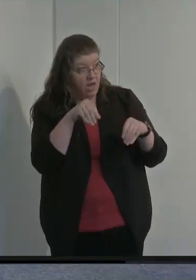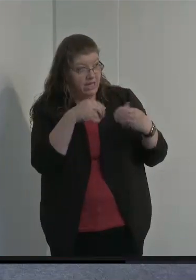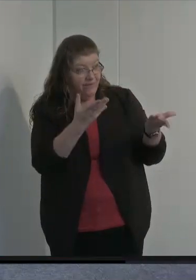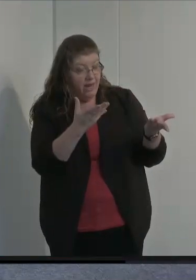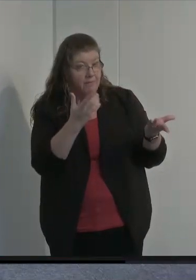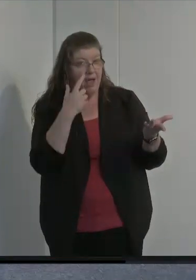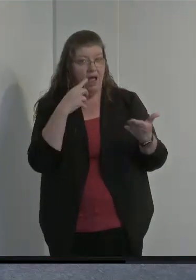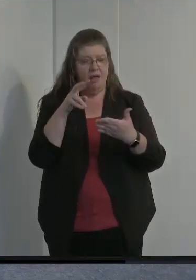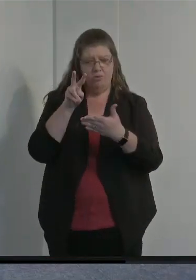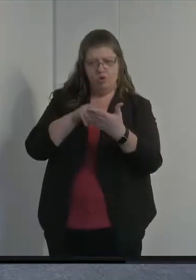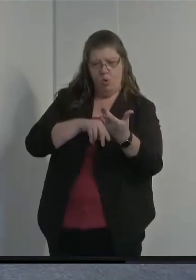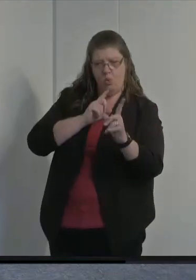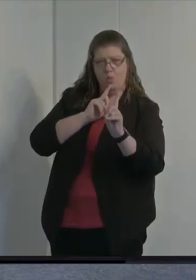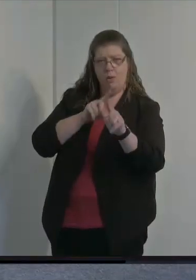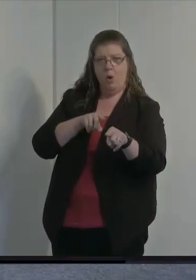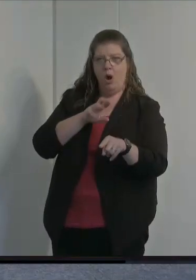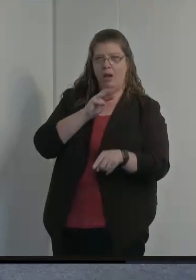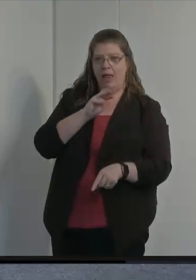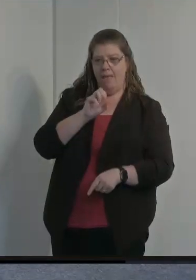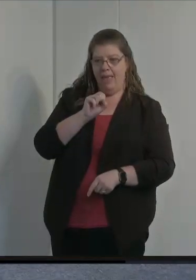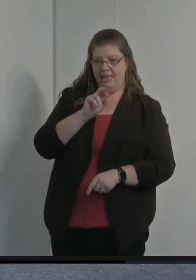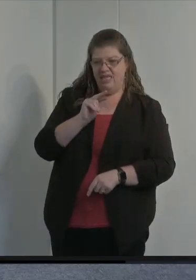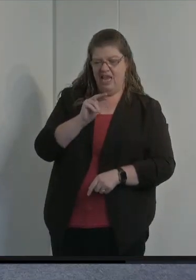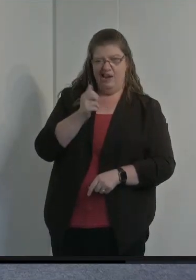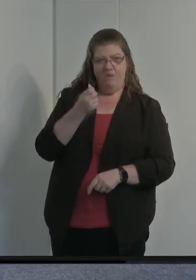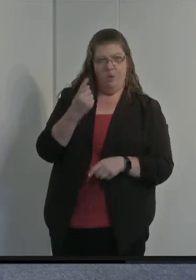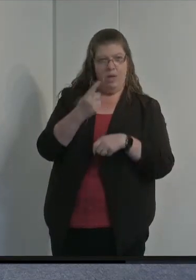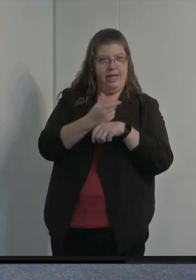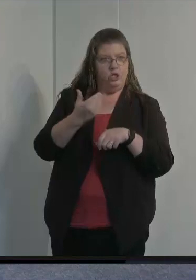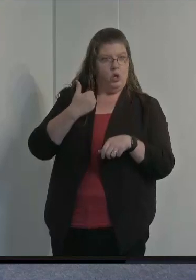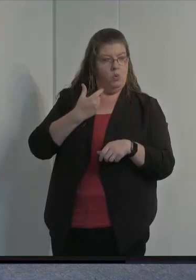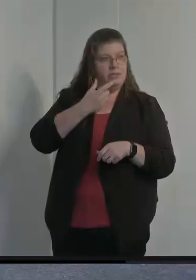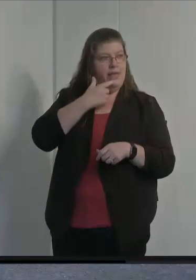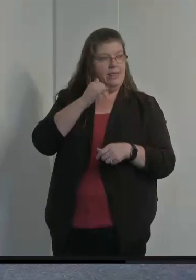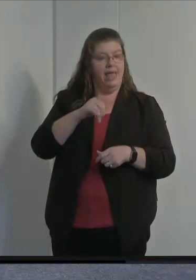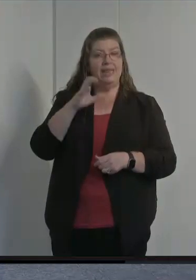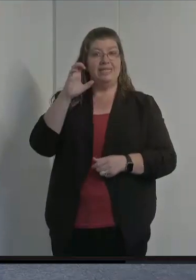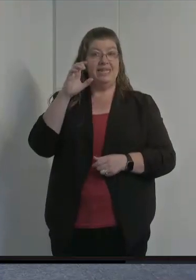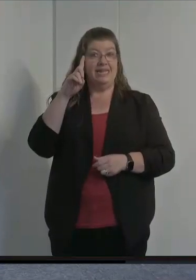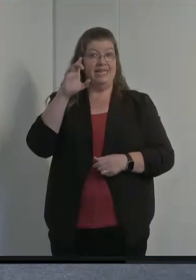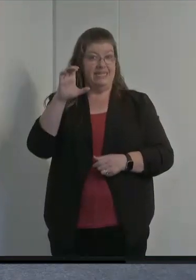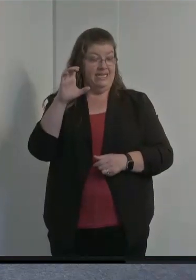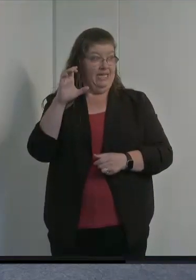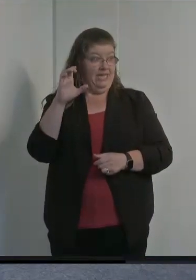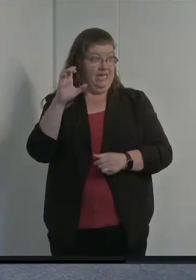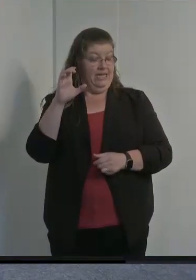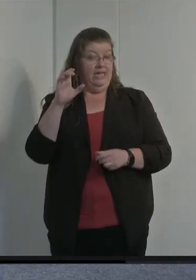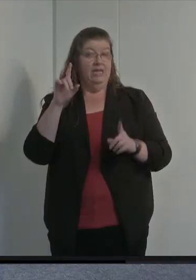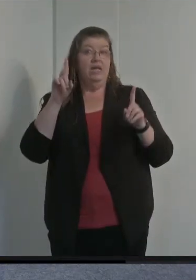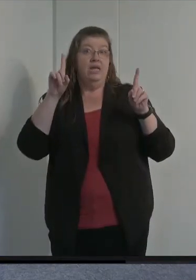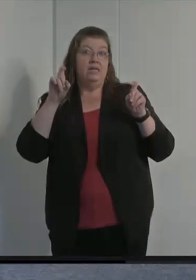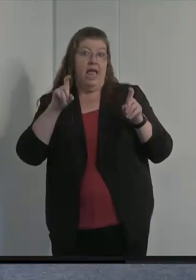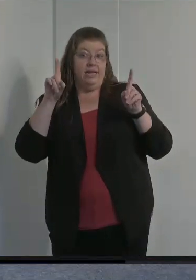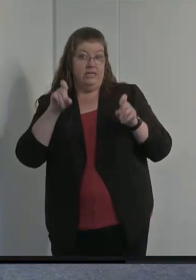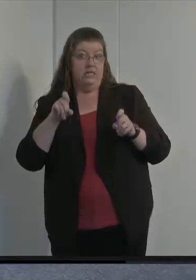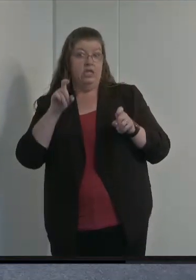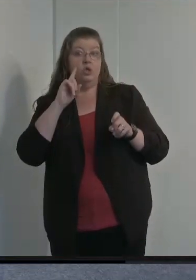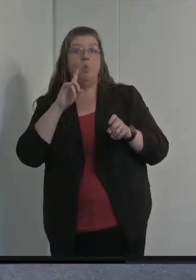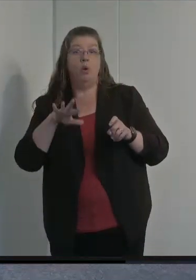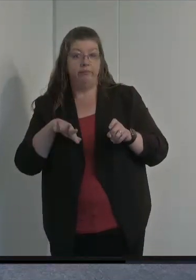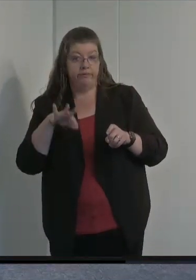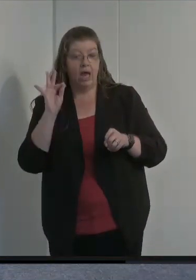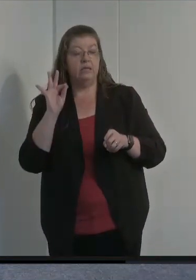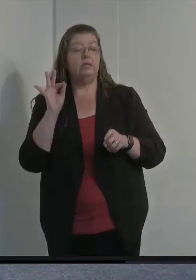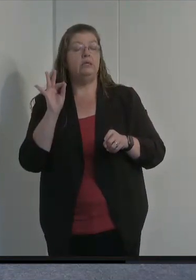a report published on MSN a few days ago saying that the CDC testings were